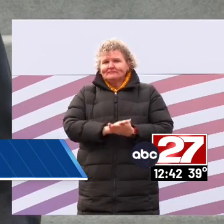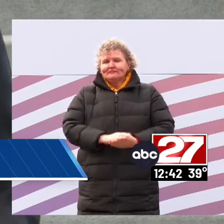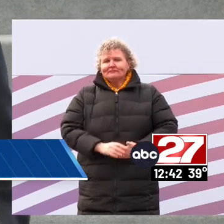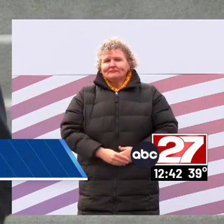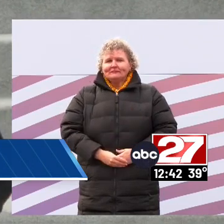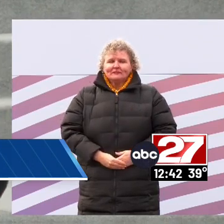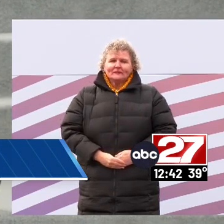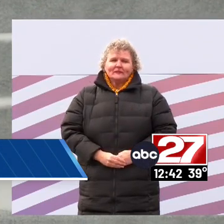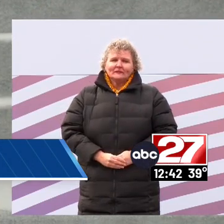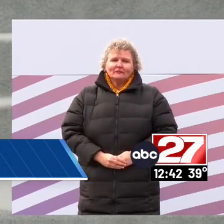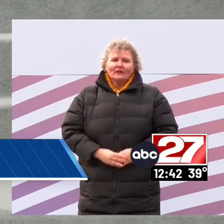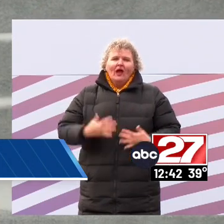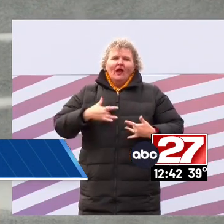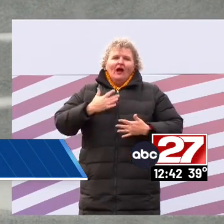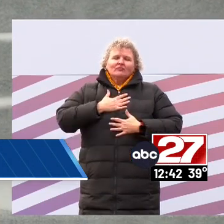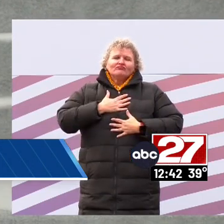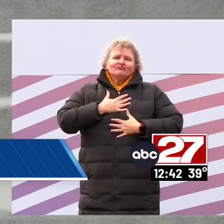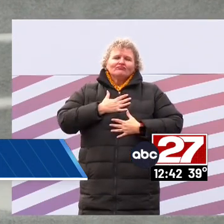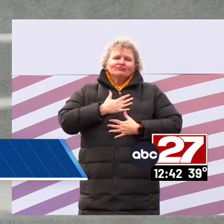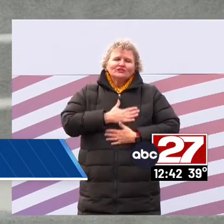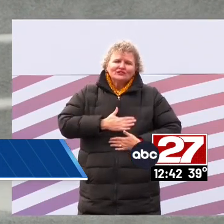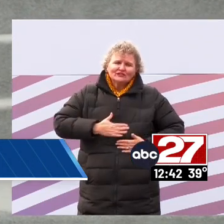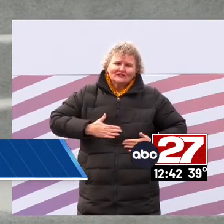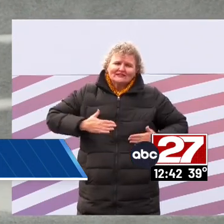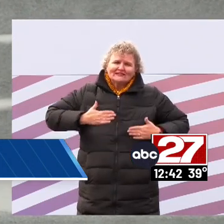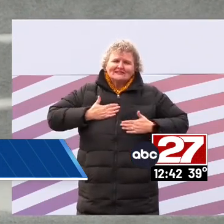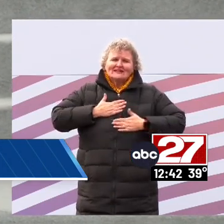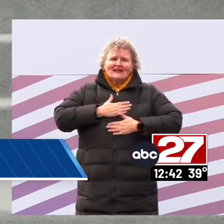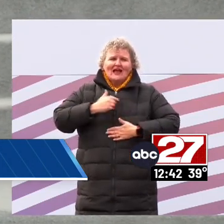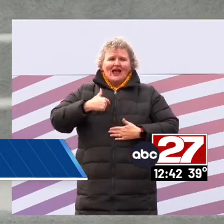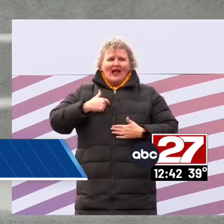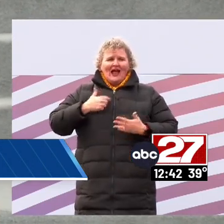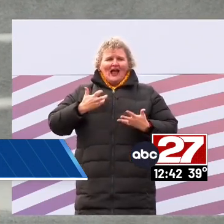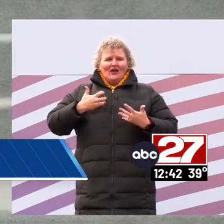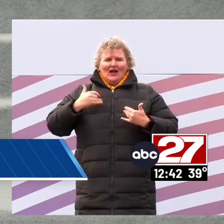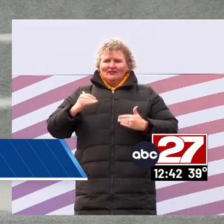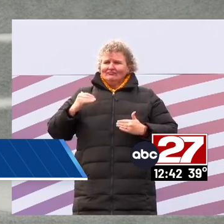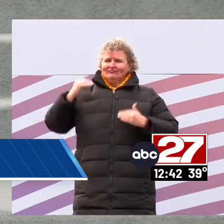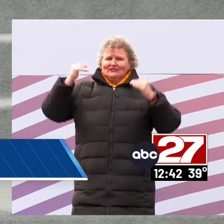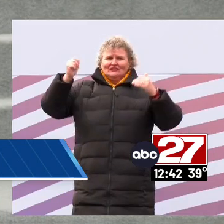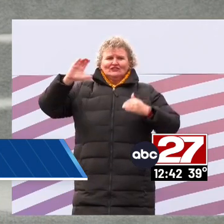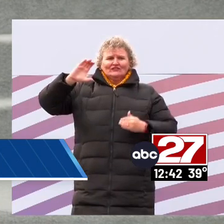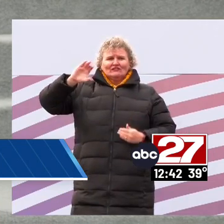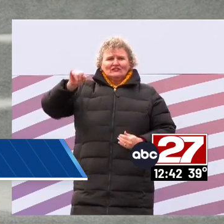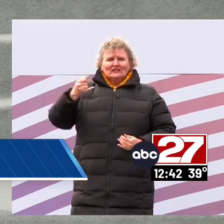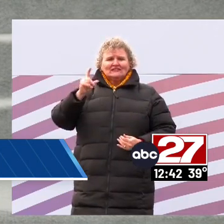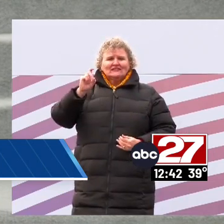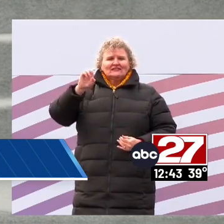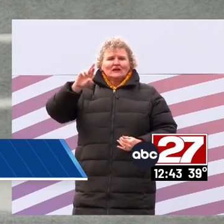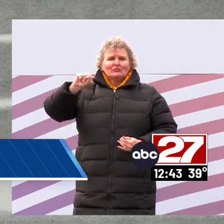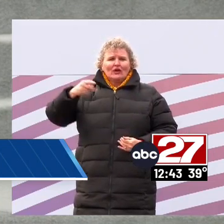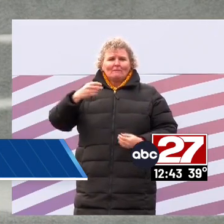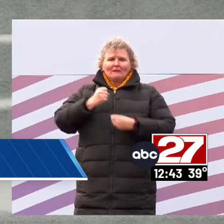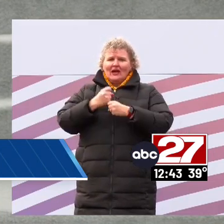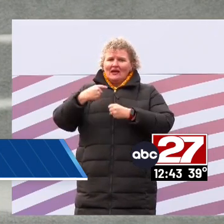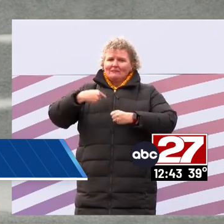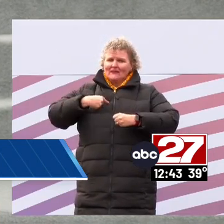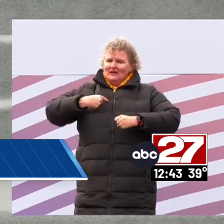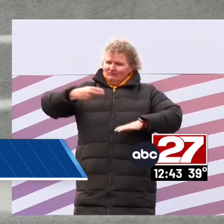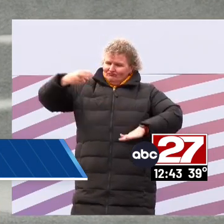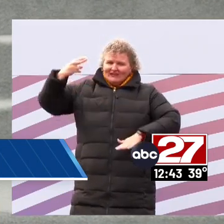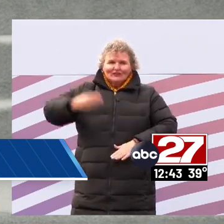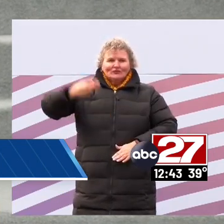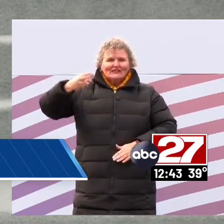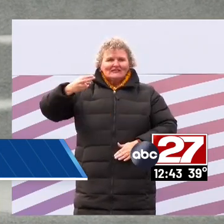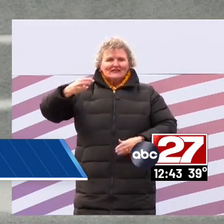I so appreciate our history-making Chief Justice, Deborah Todd, for doing me the honor of administering the oath